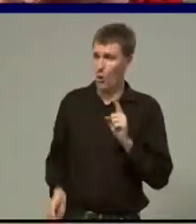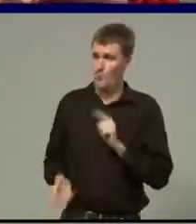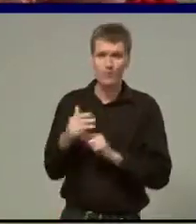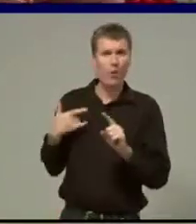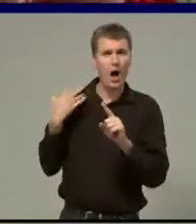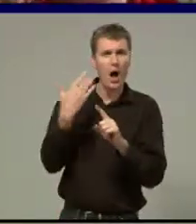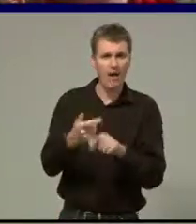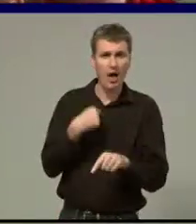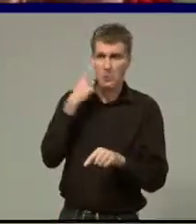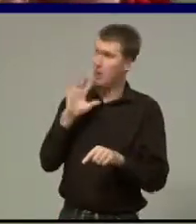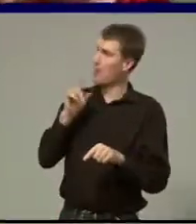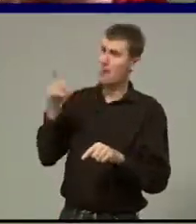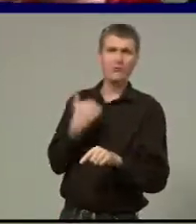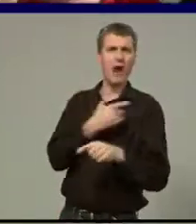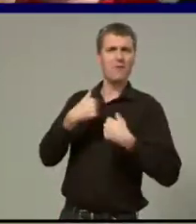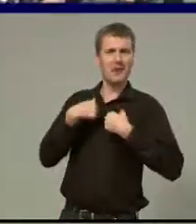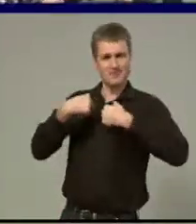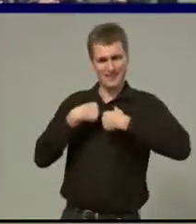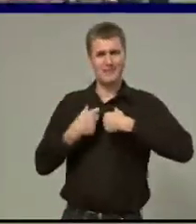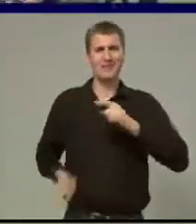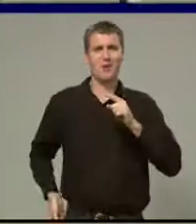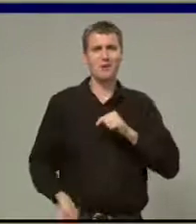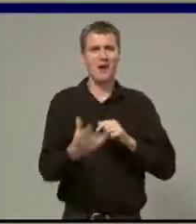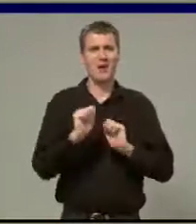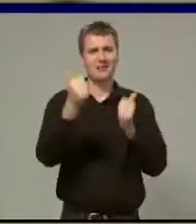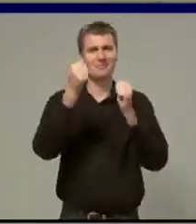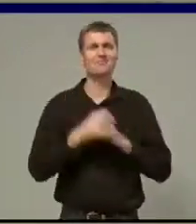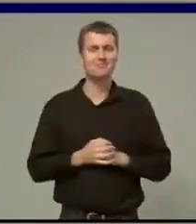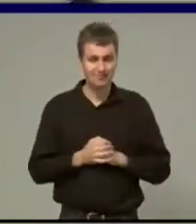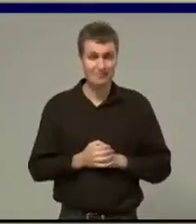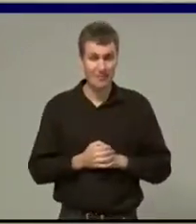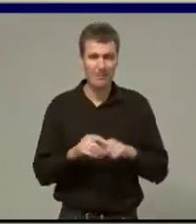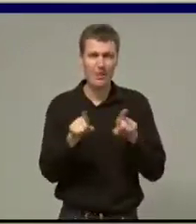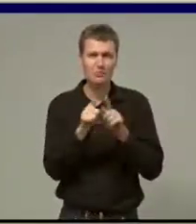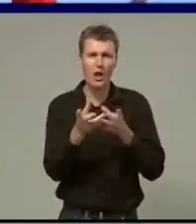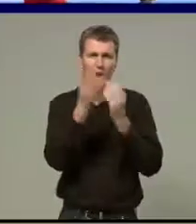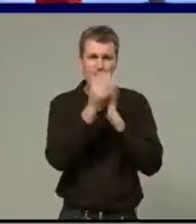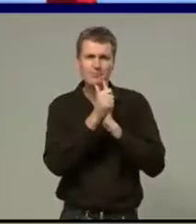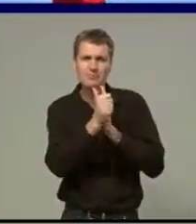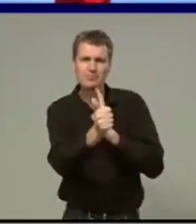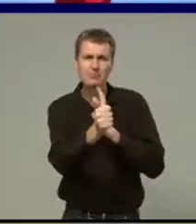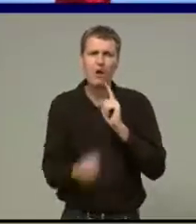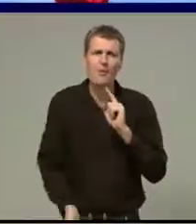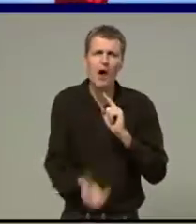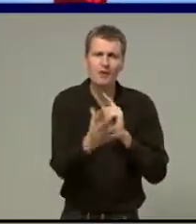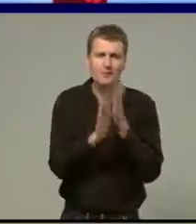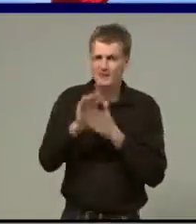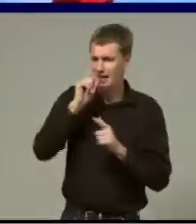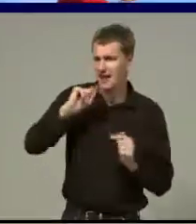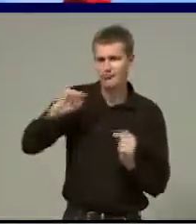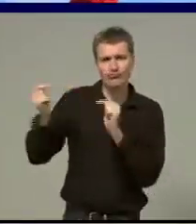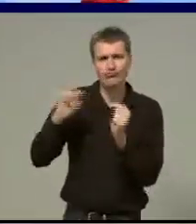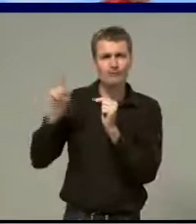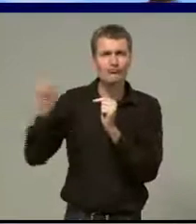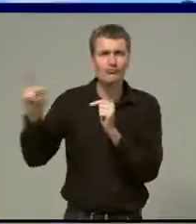decided maybe I'd make her proud and do a little bit of lawn bowls. They're even learning a few tricks of the trade to give the older generation a run for